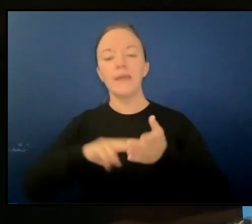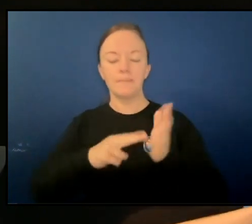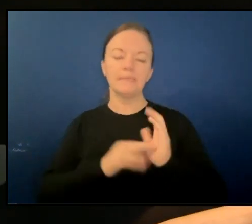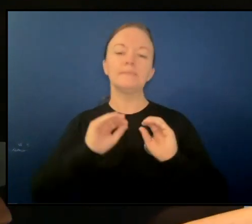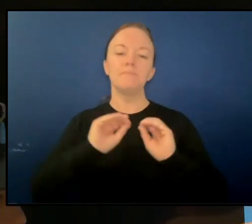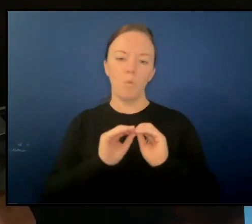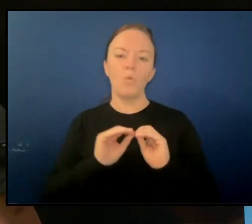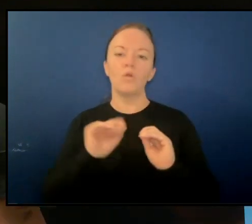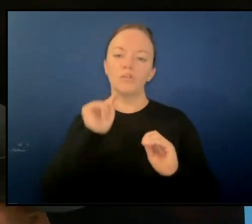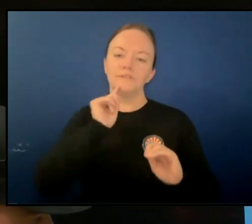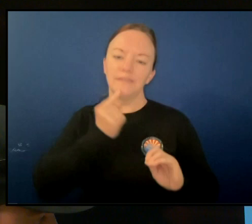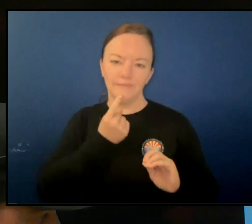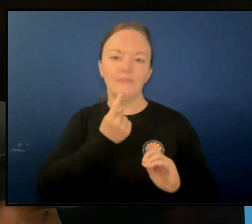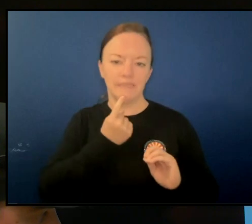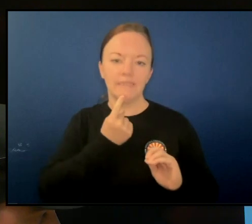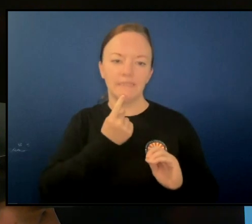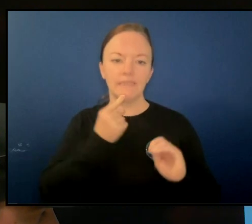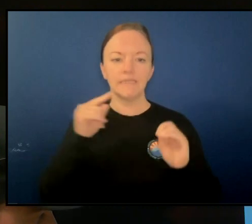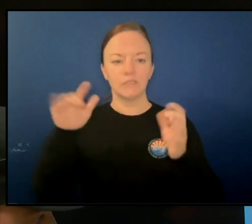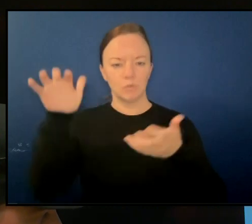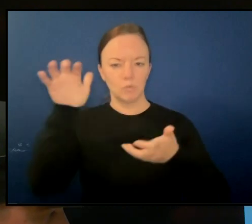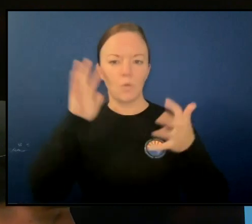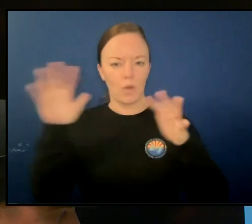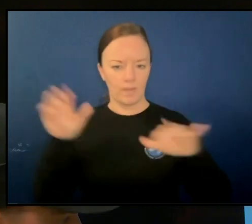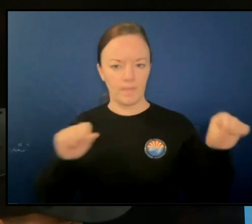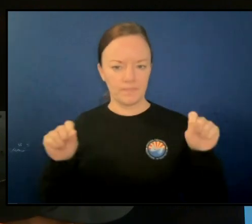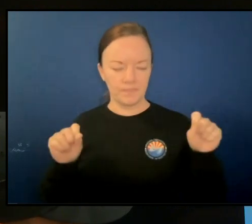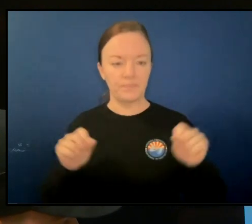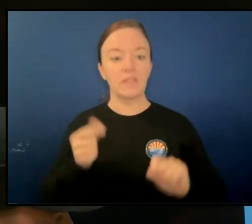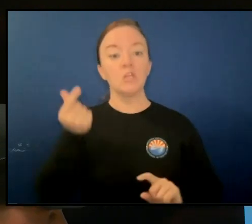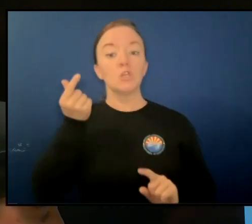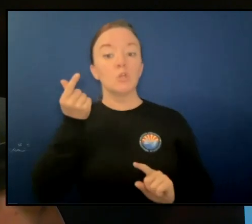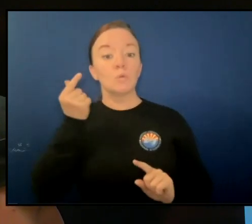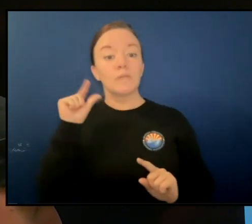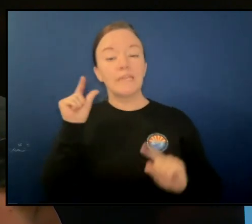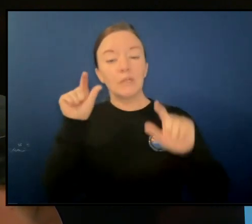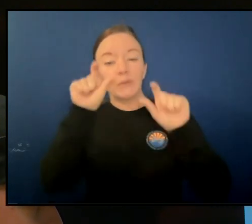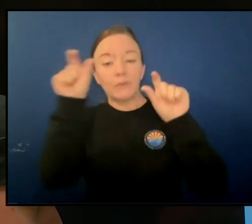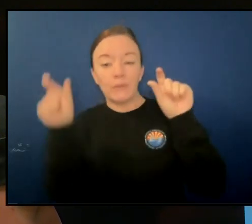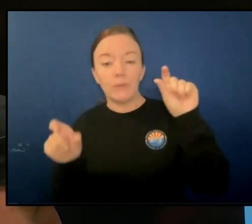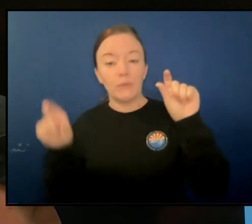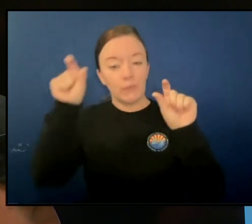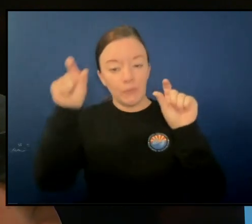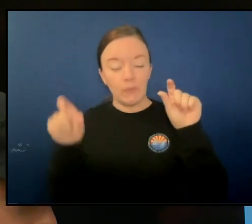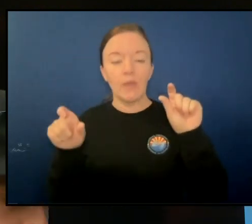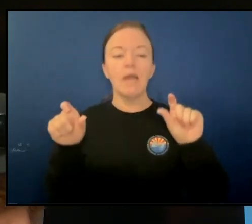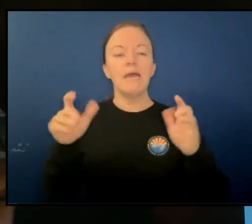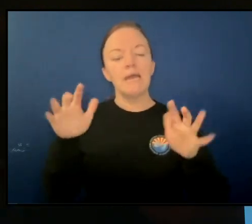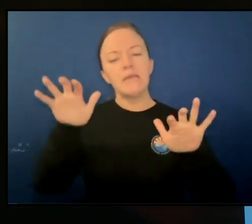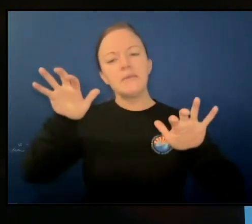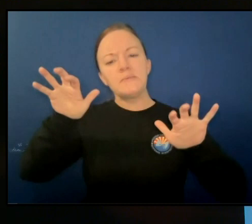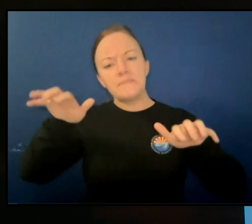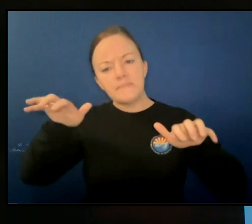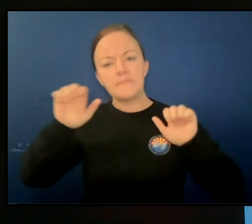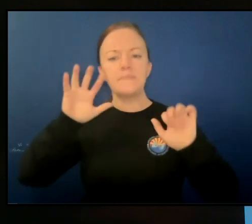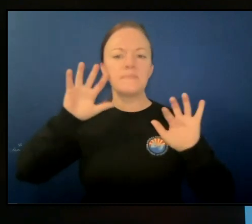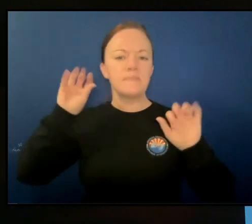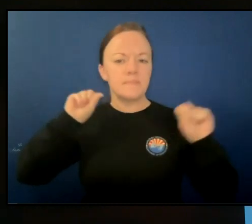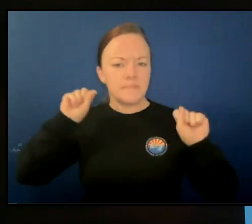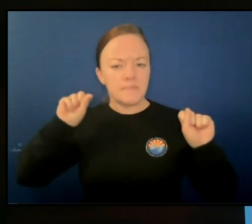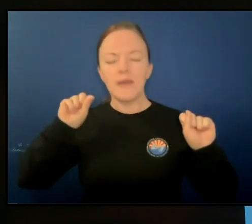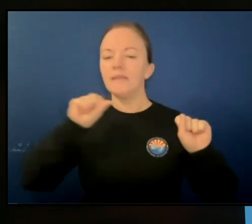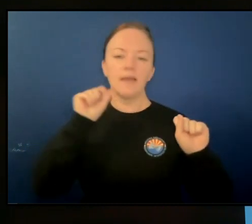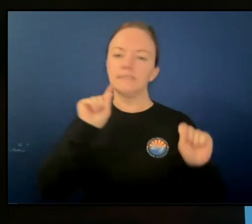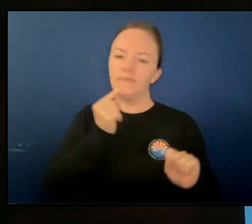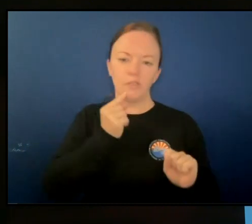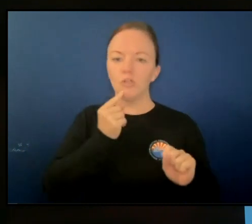storms. The greener shading on the outside is kind of showery and thunderstorm, but not severe, but still could